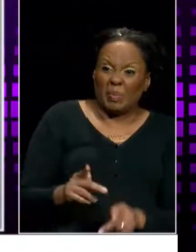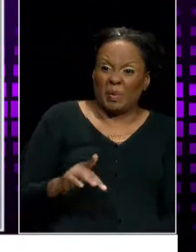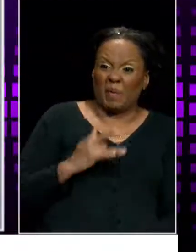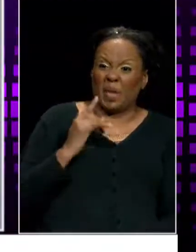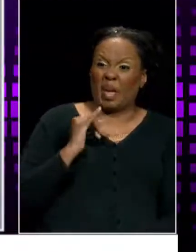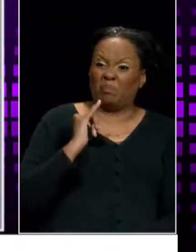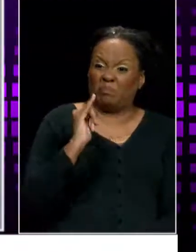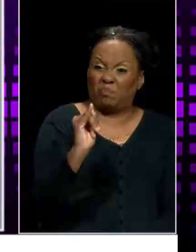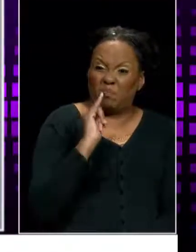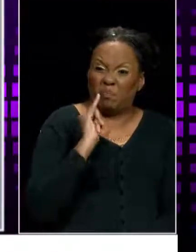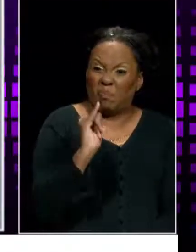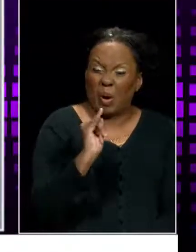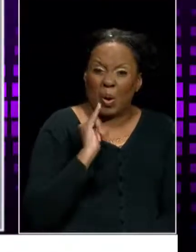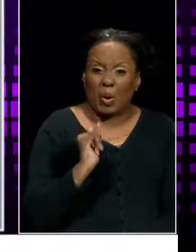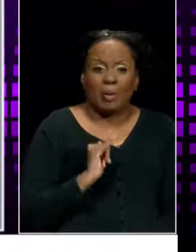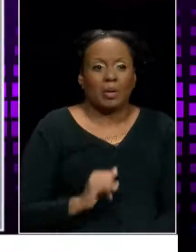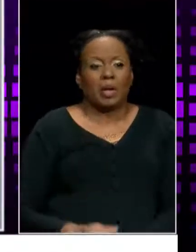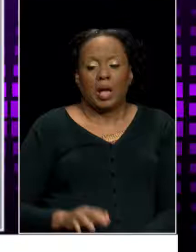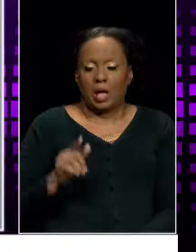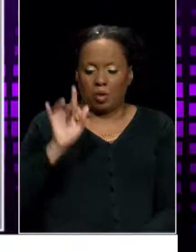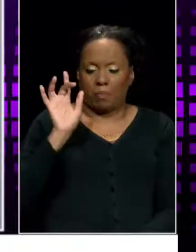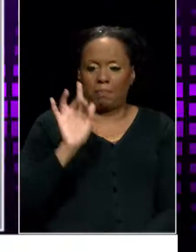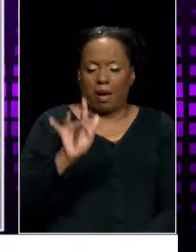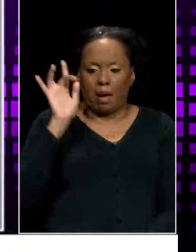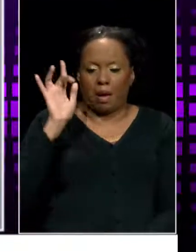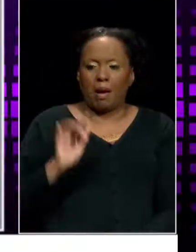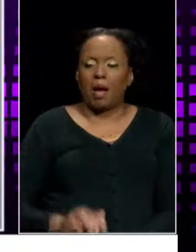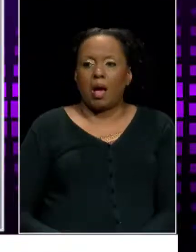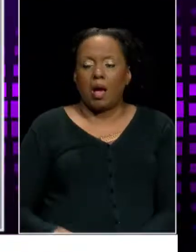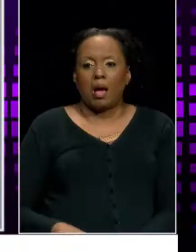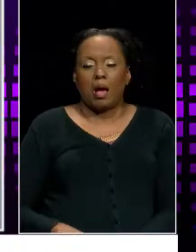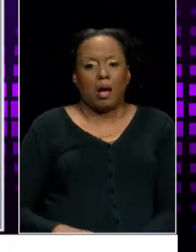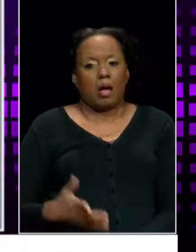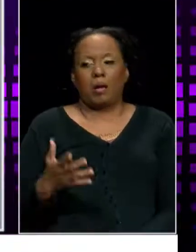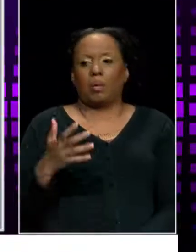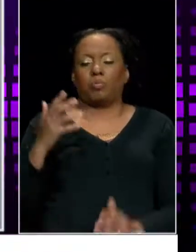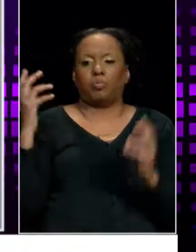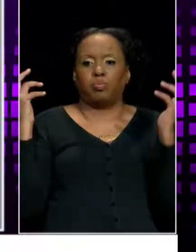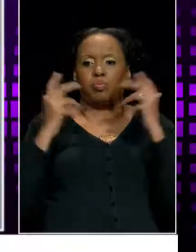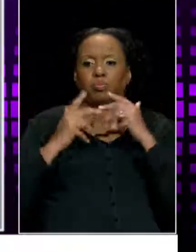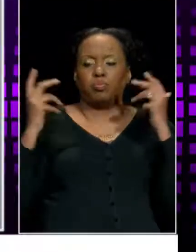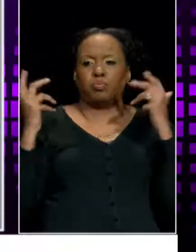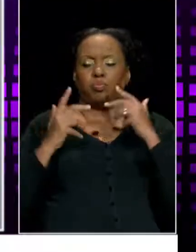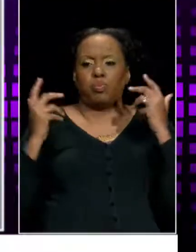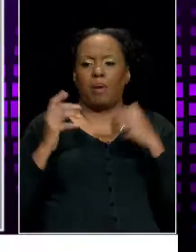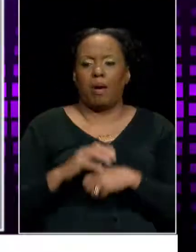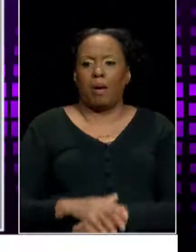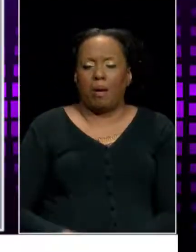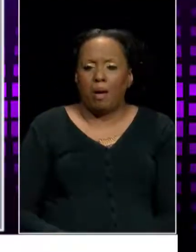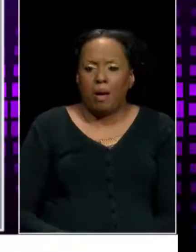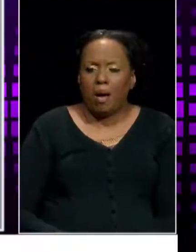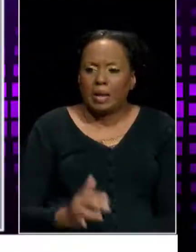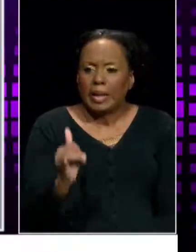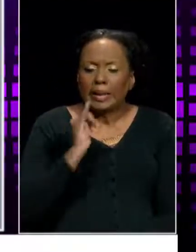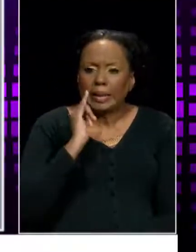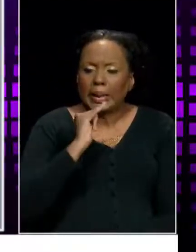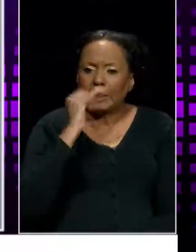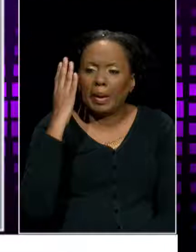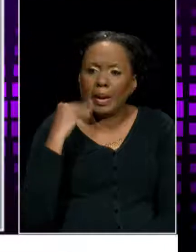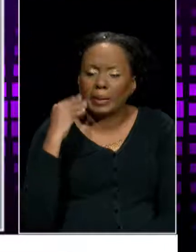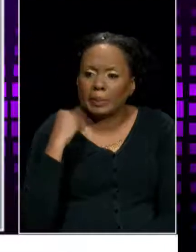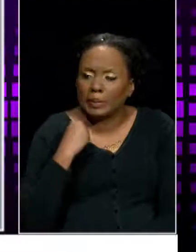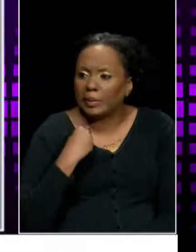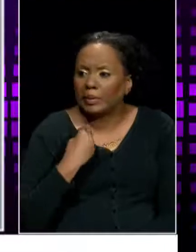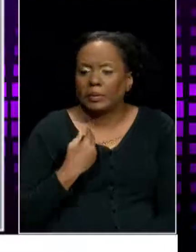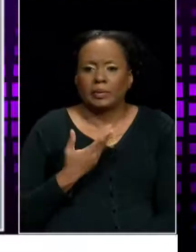is click a button, and it's so like mind blowing that you will go on there and you will see all over the world the region, internationally,